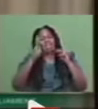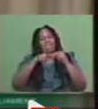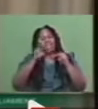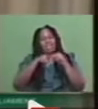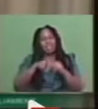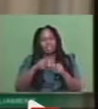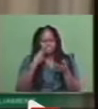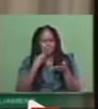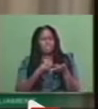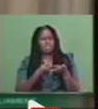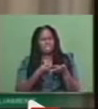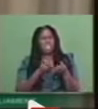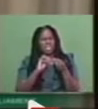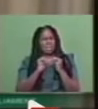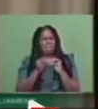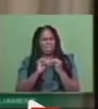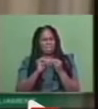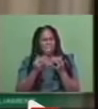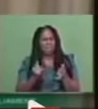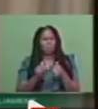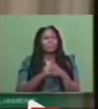In 2016,